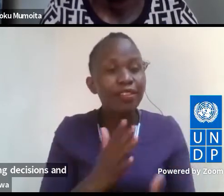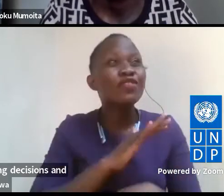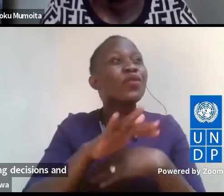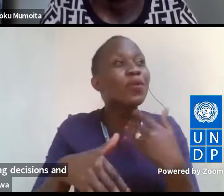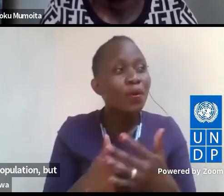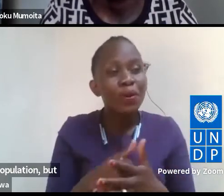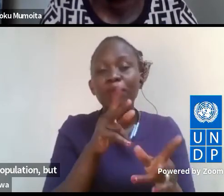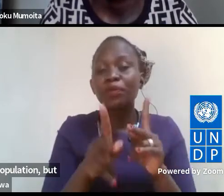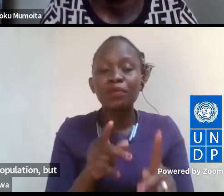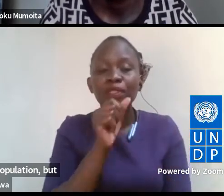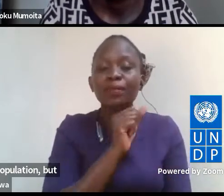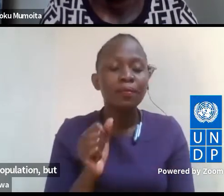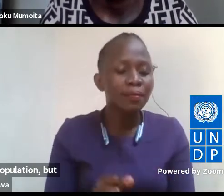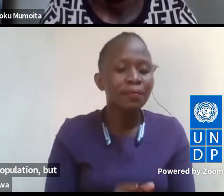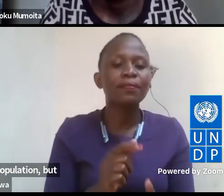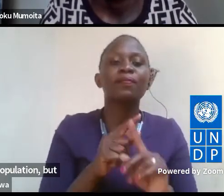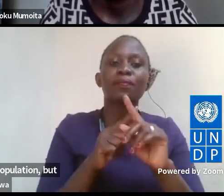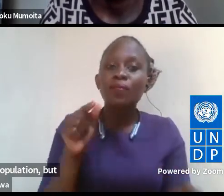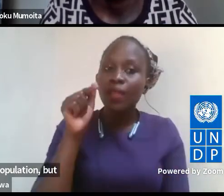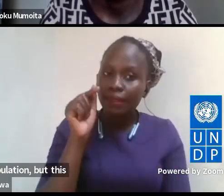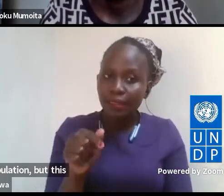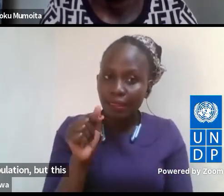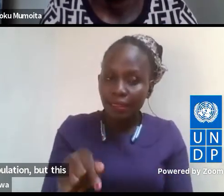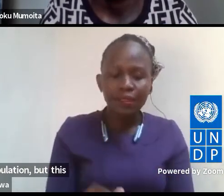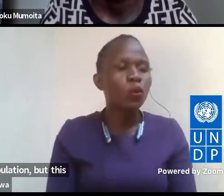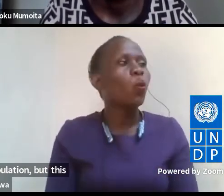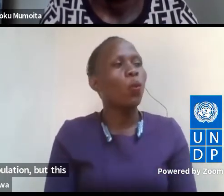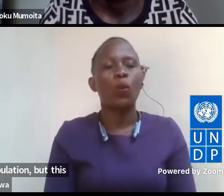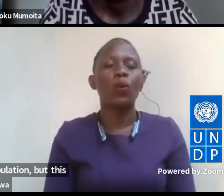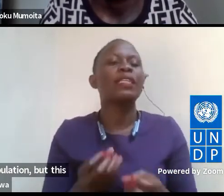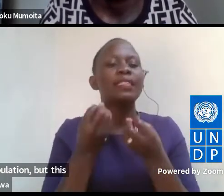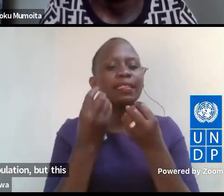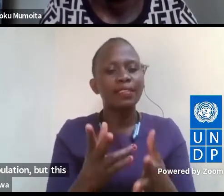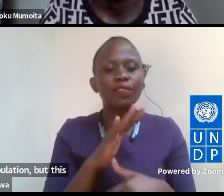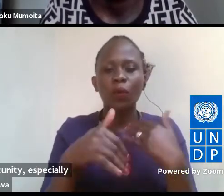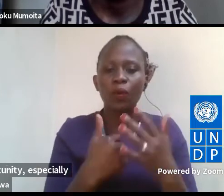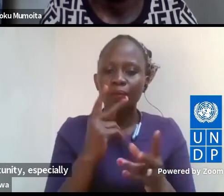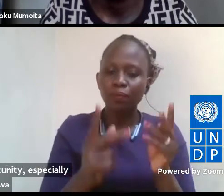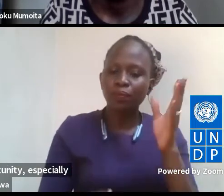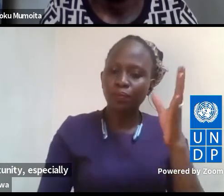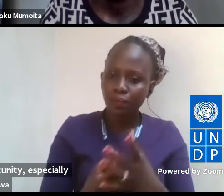But this forum here gives everyone an opportunity, especially the young people,